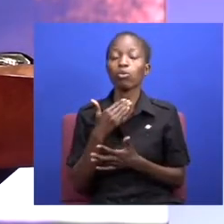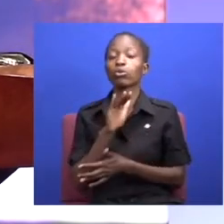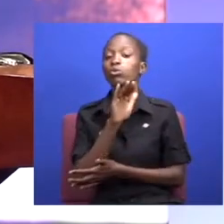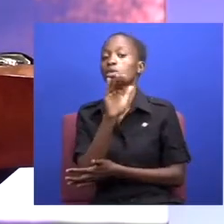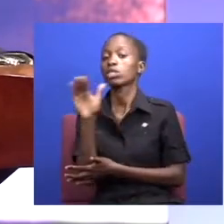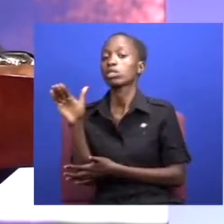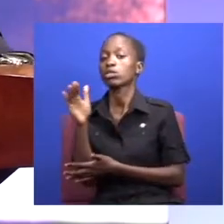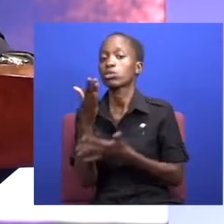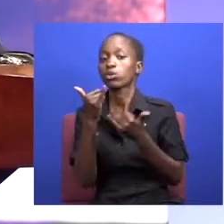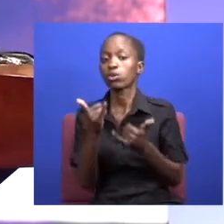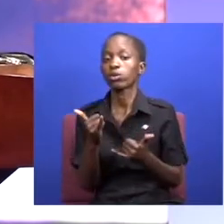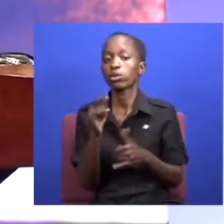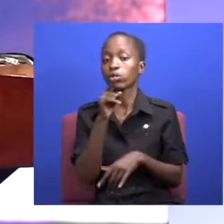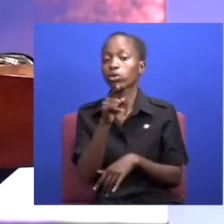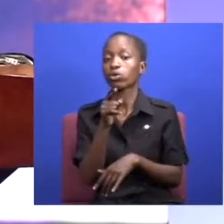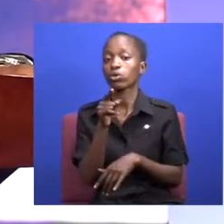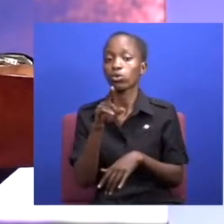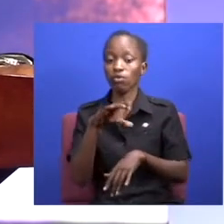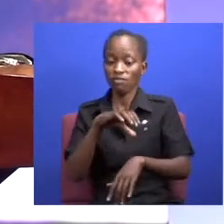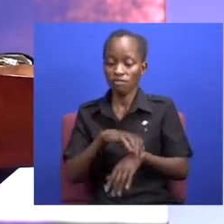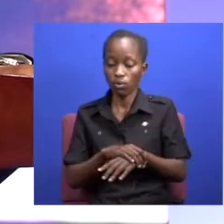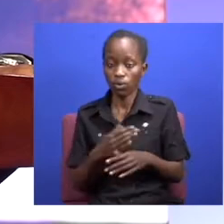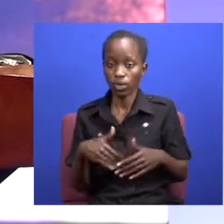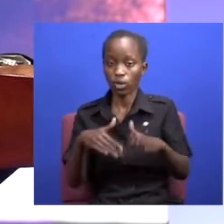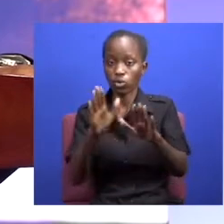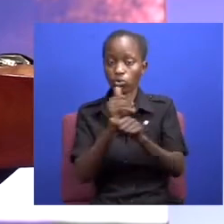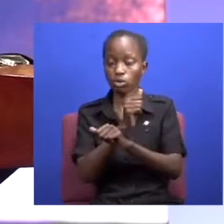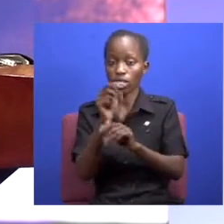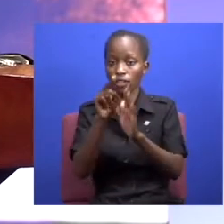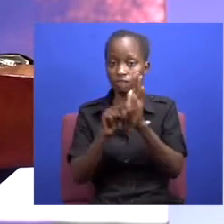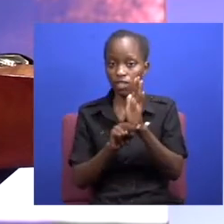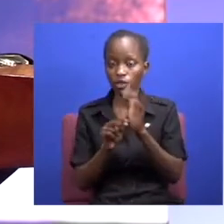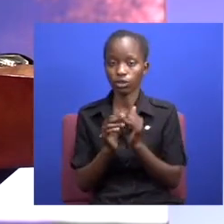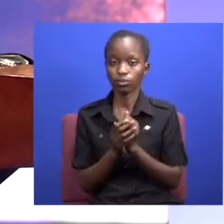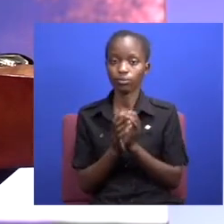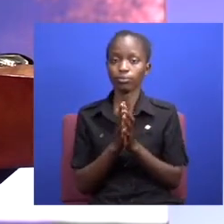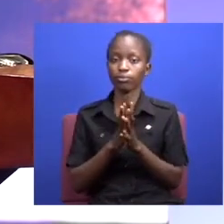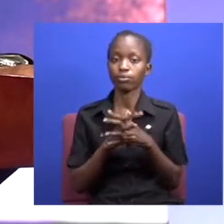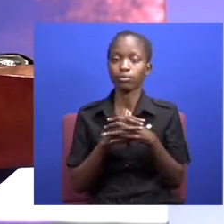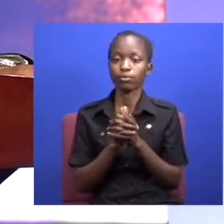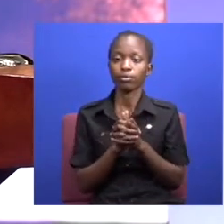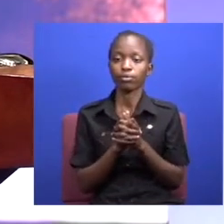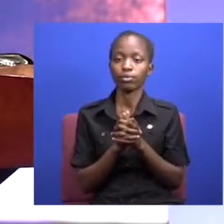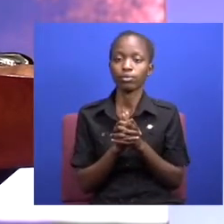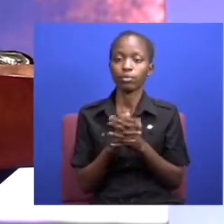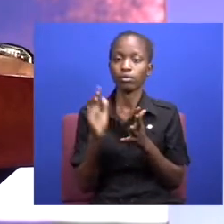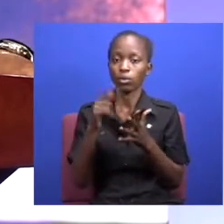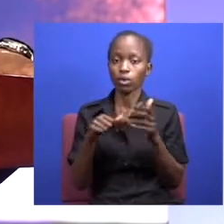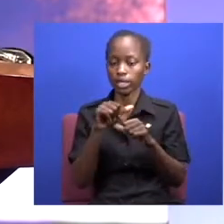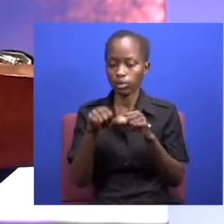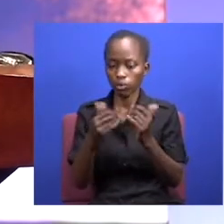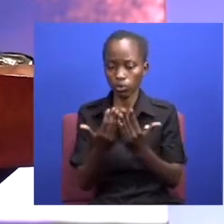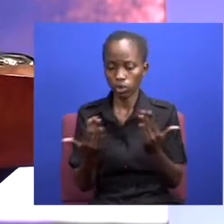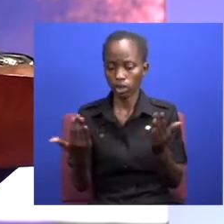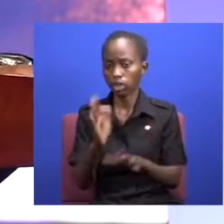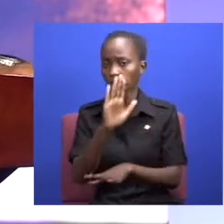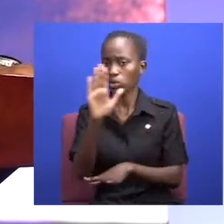ask you now, have you found the way to salvation? What about your